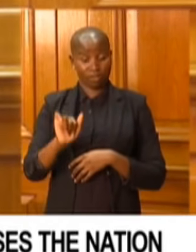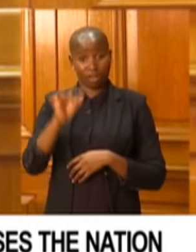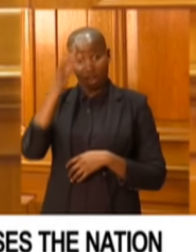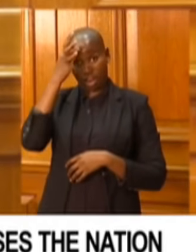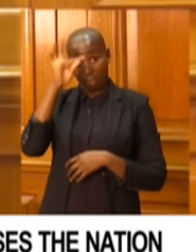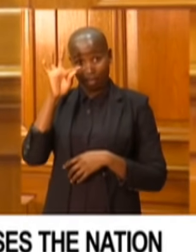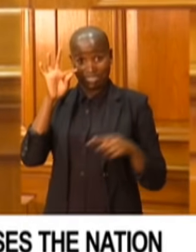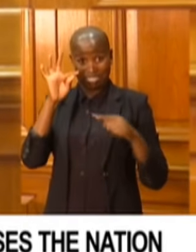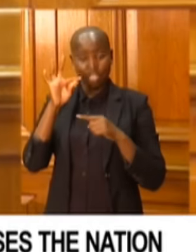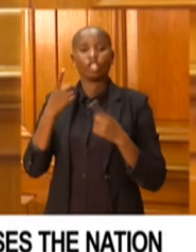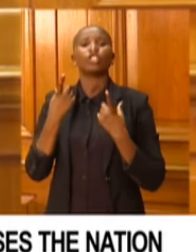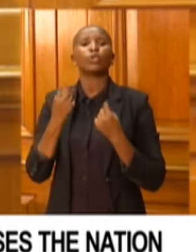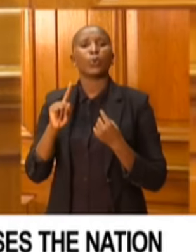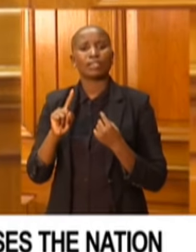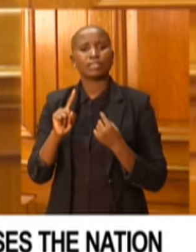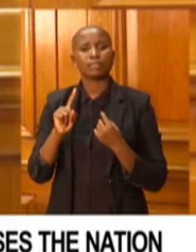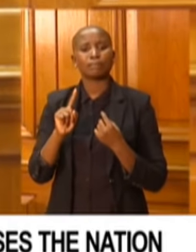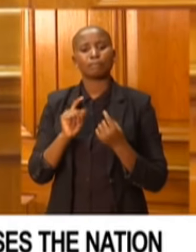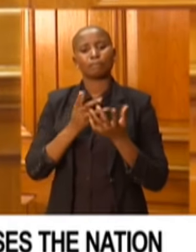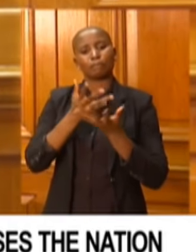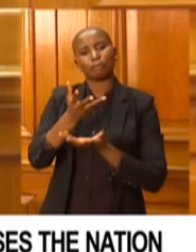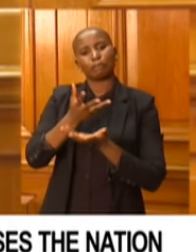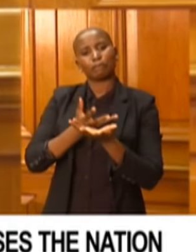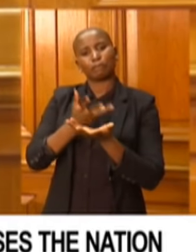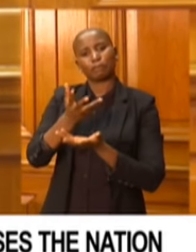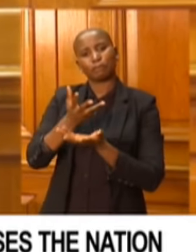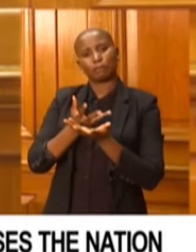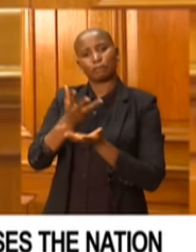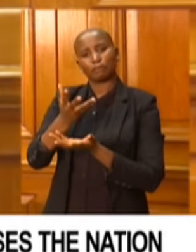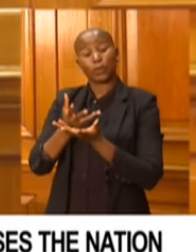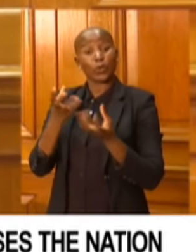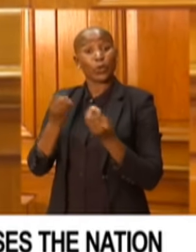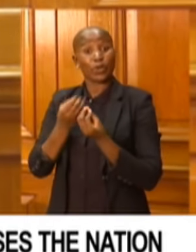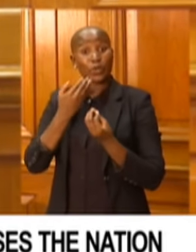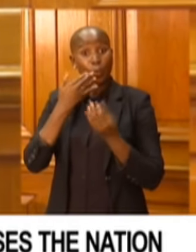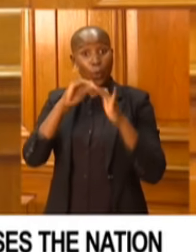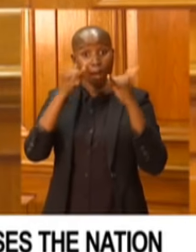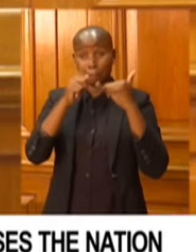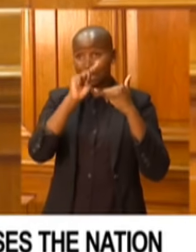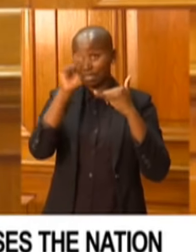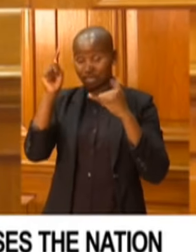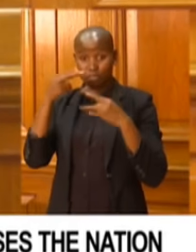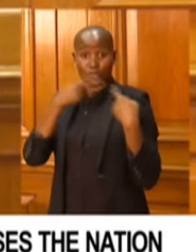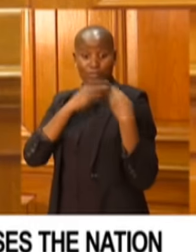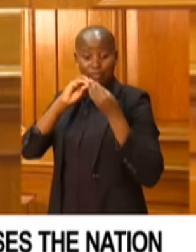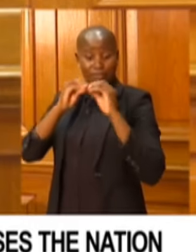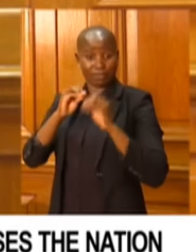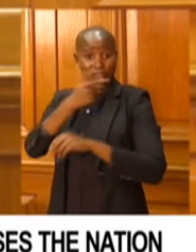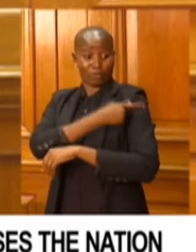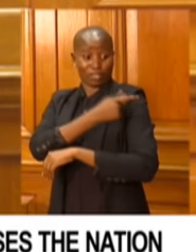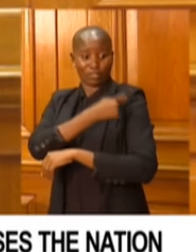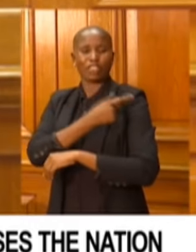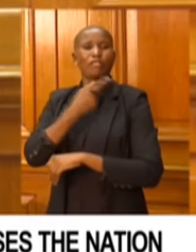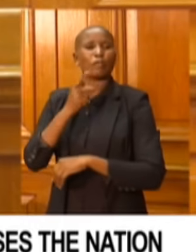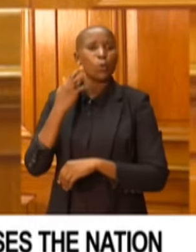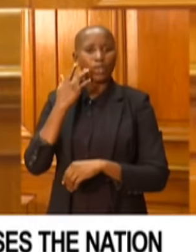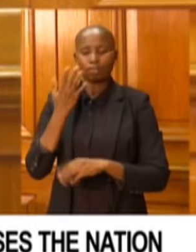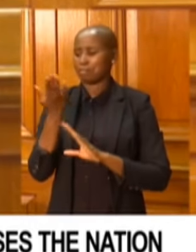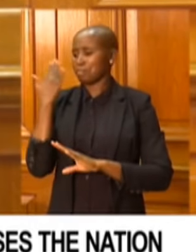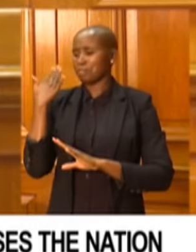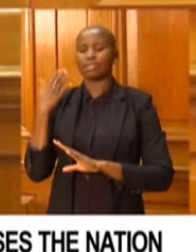engaging directly with several vaccine manufacturers for the past